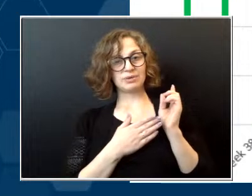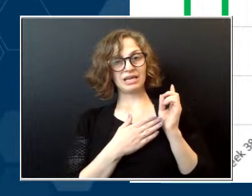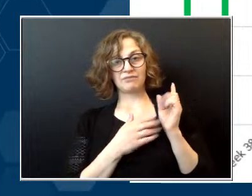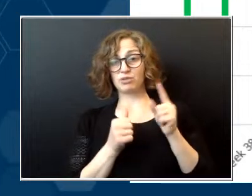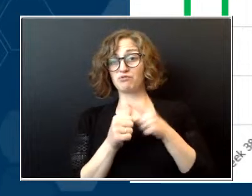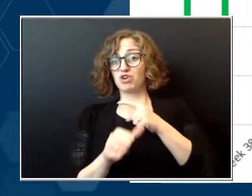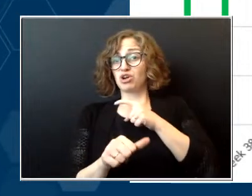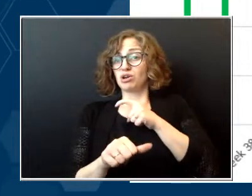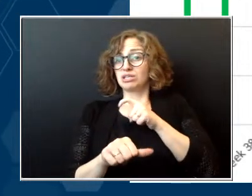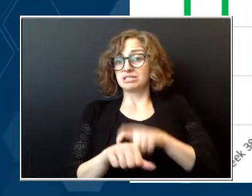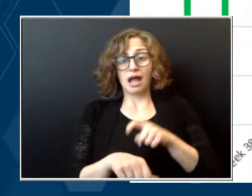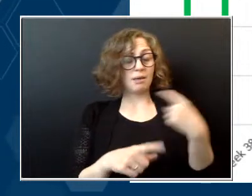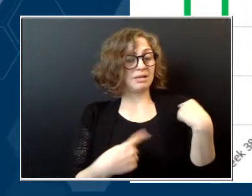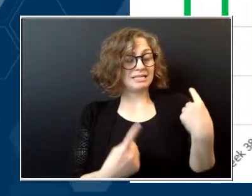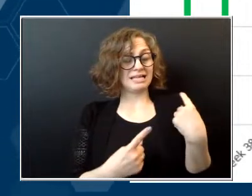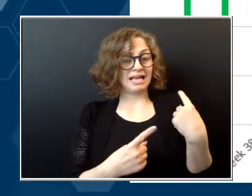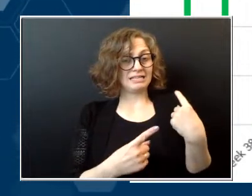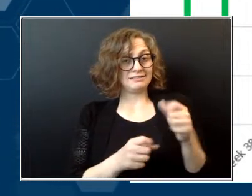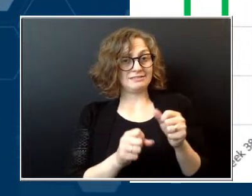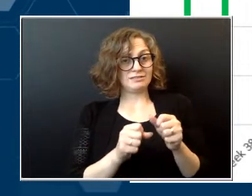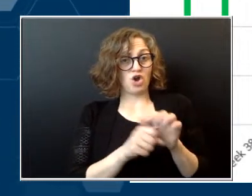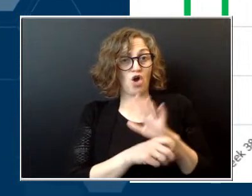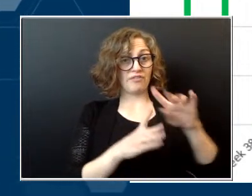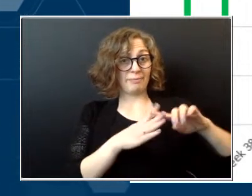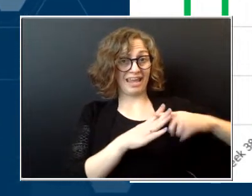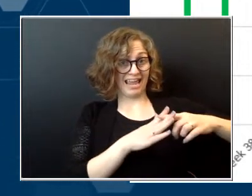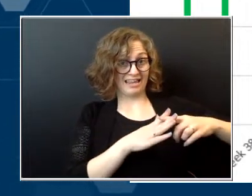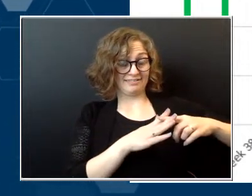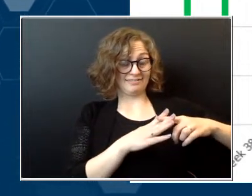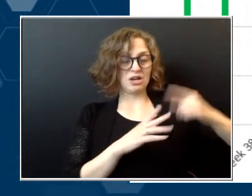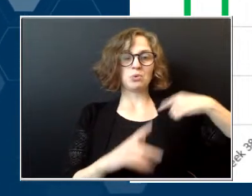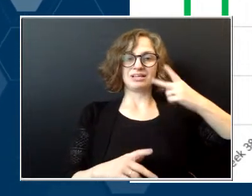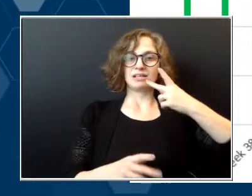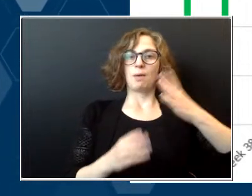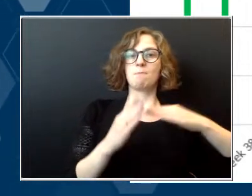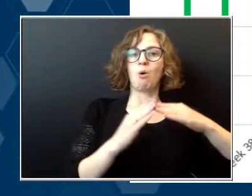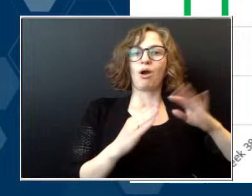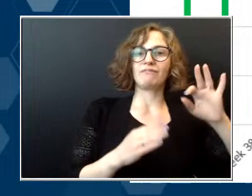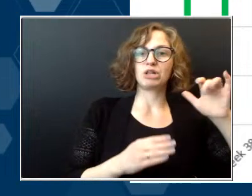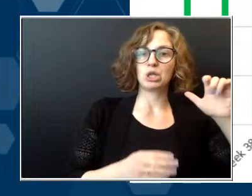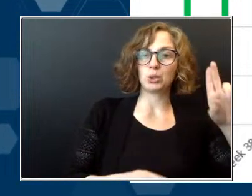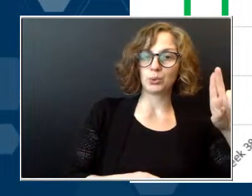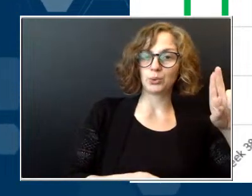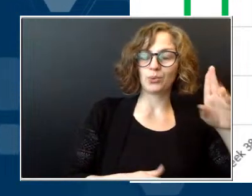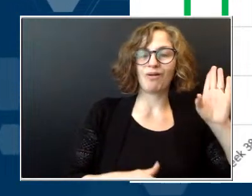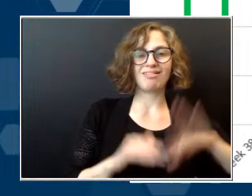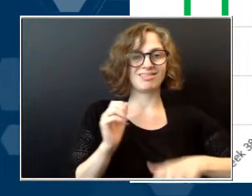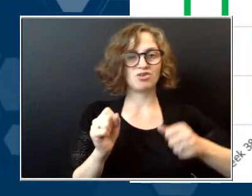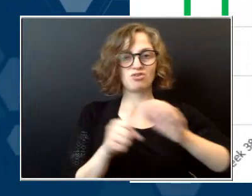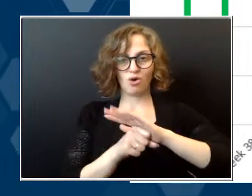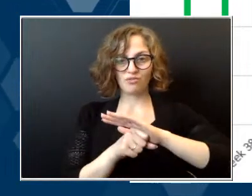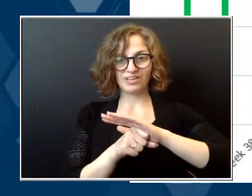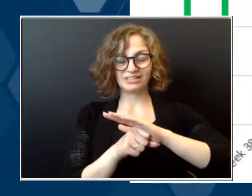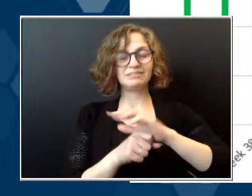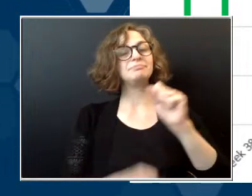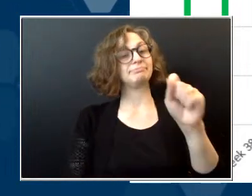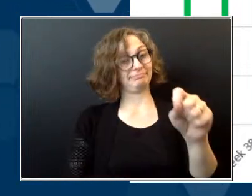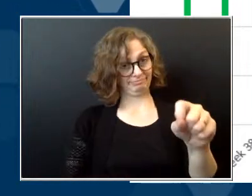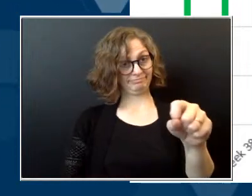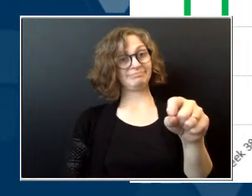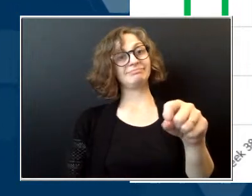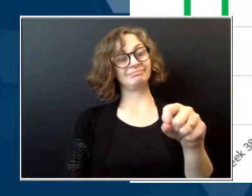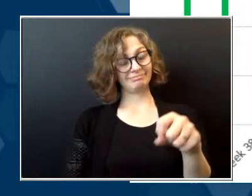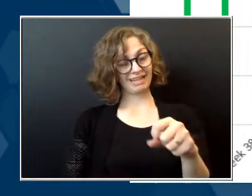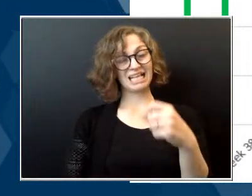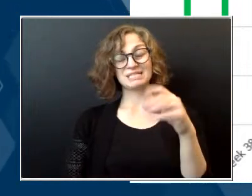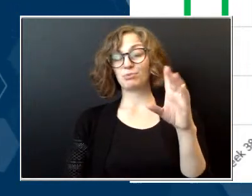pandemic, we've had more influenza admissions than COVID admissions. Yeah, it's pretty crazy. Just like you said, you can see